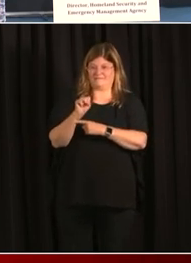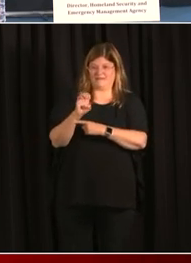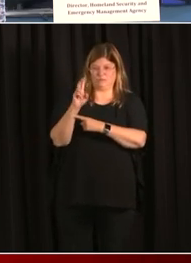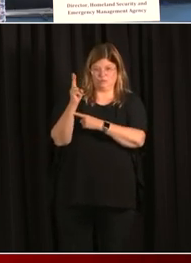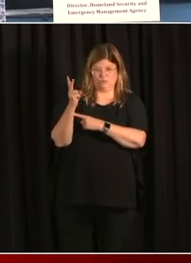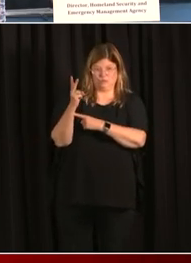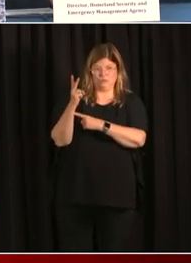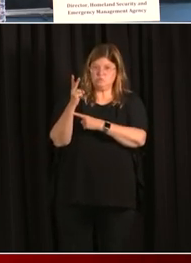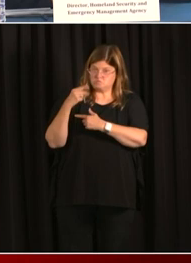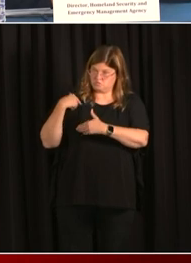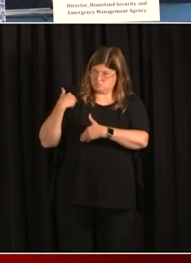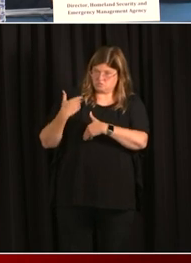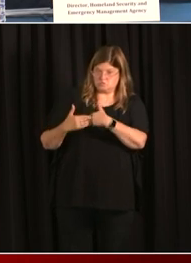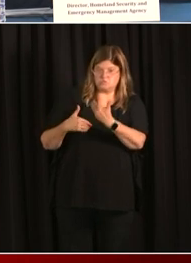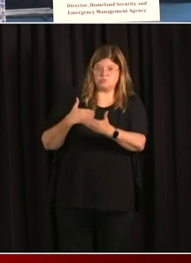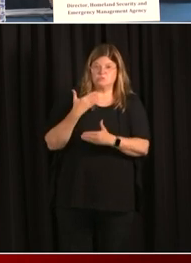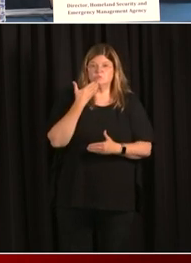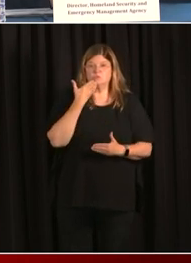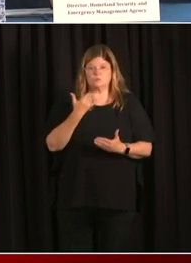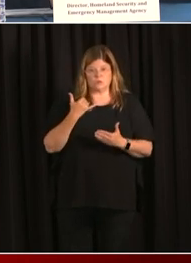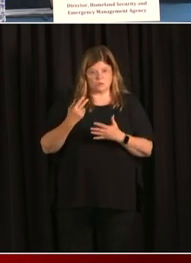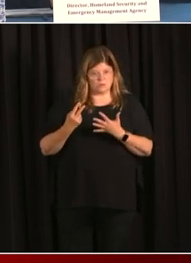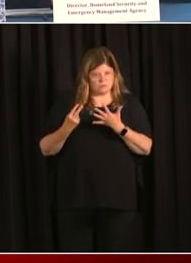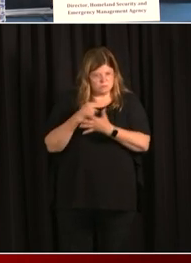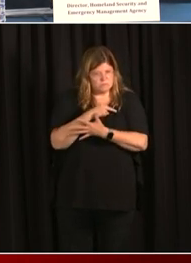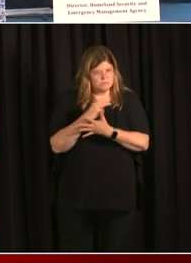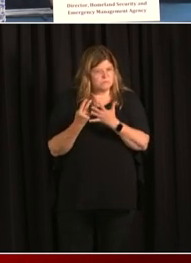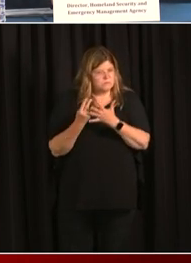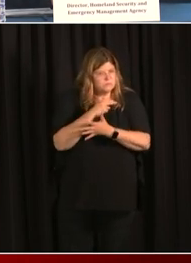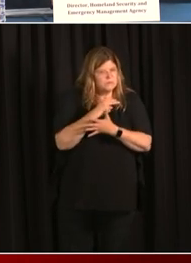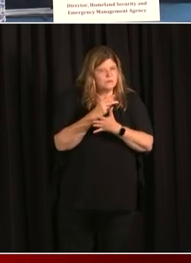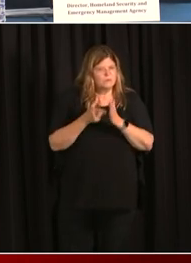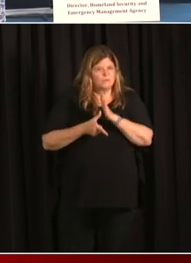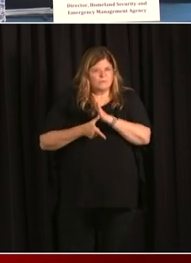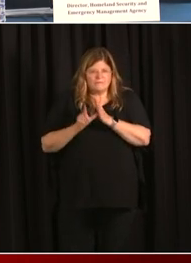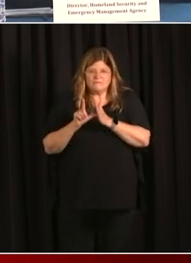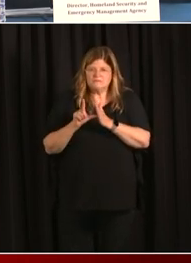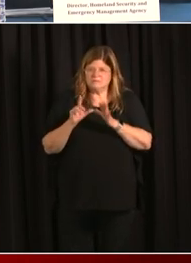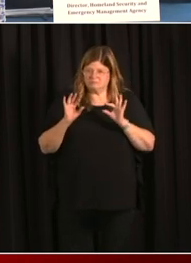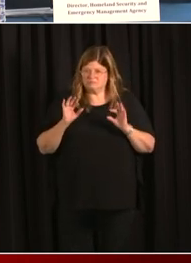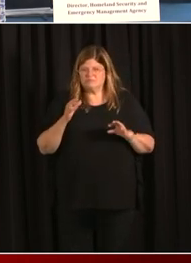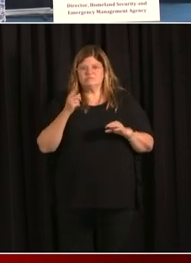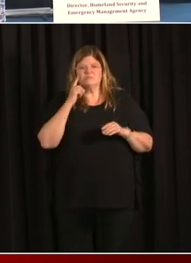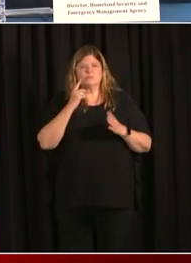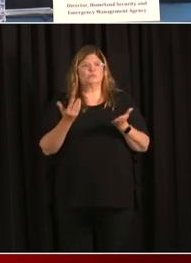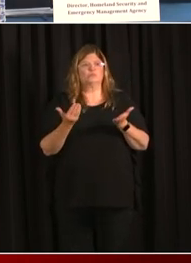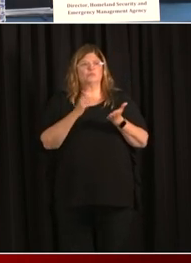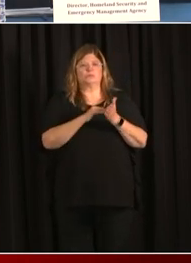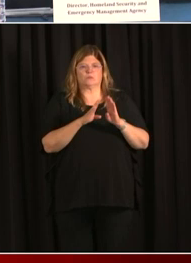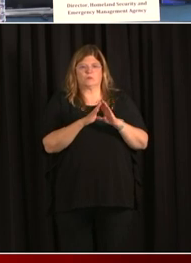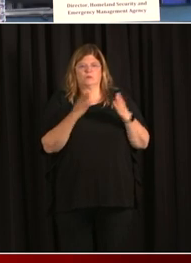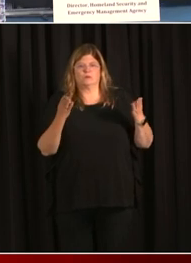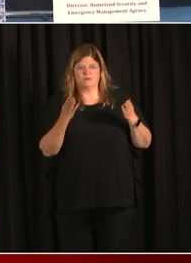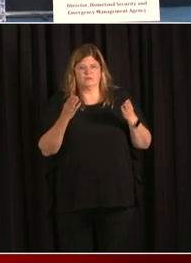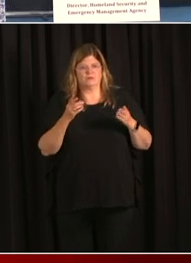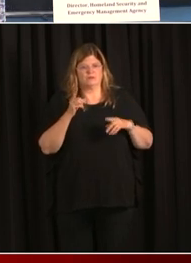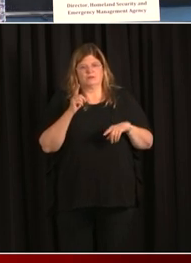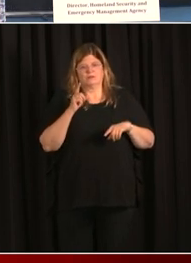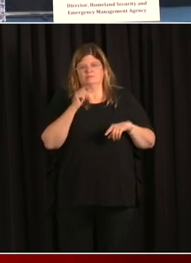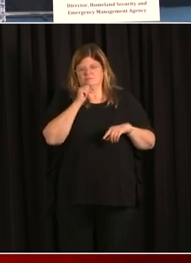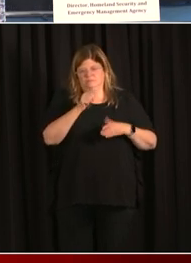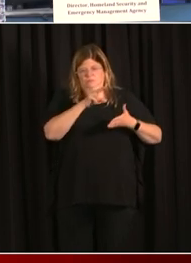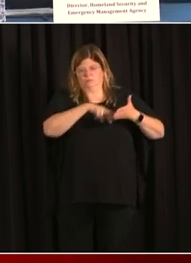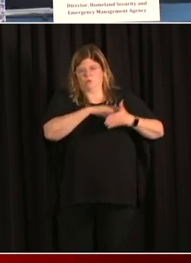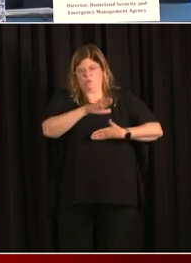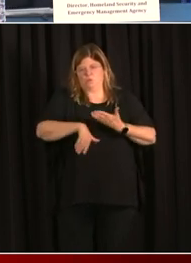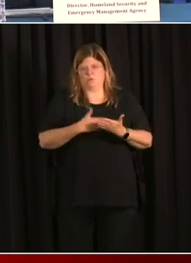for where we are right now in this phase of the reopening amidst the global pandemic. I'm not going to read everything, but it's all there. Let